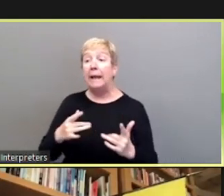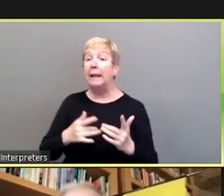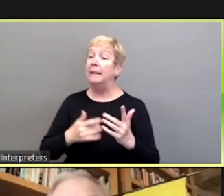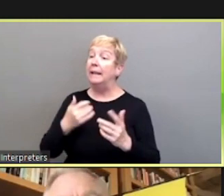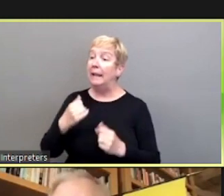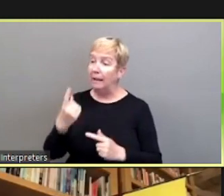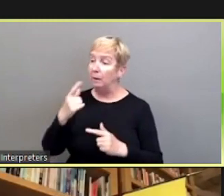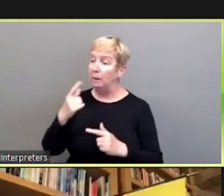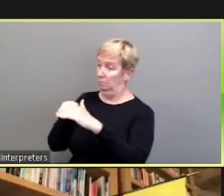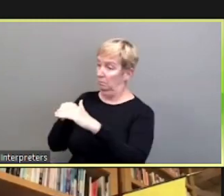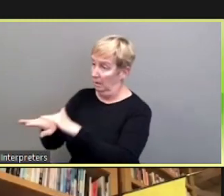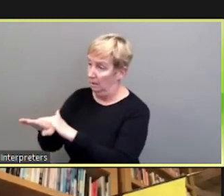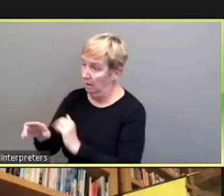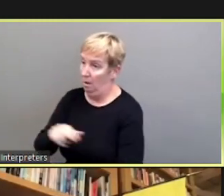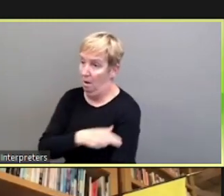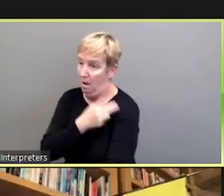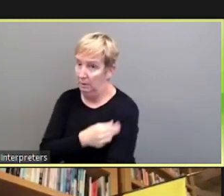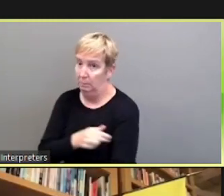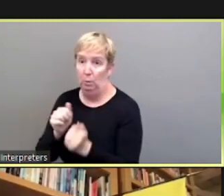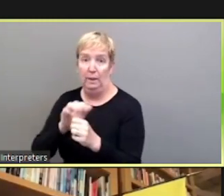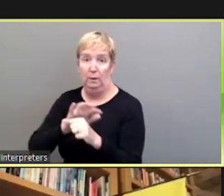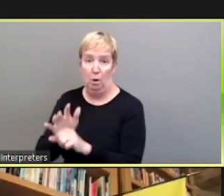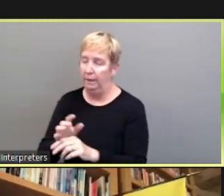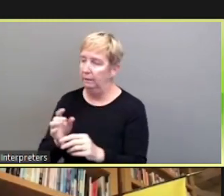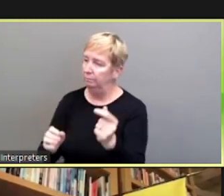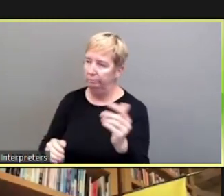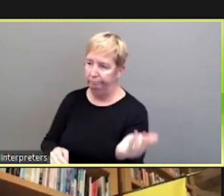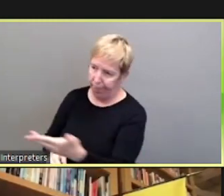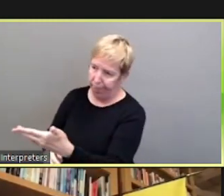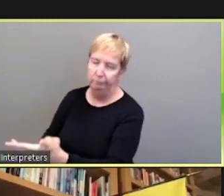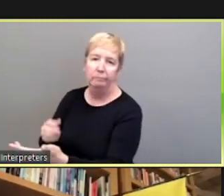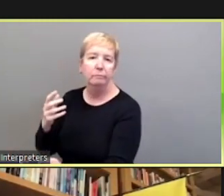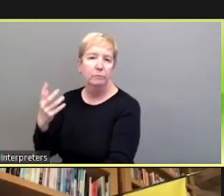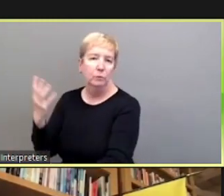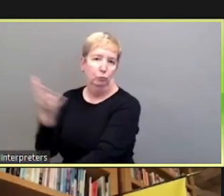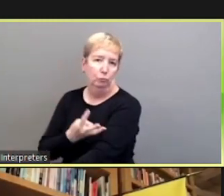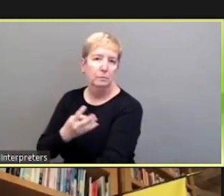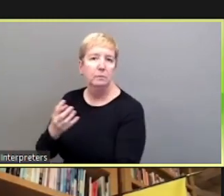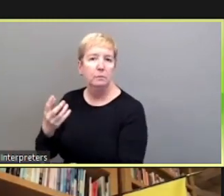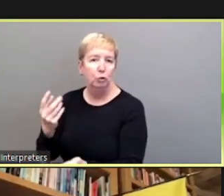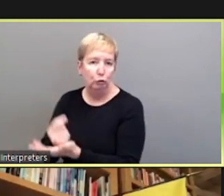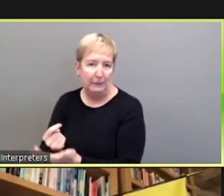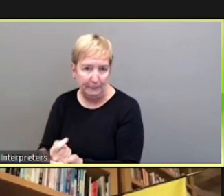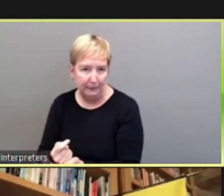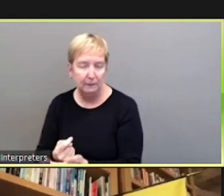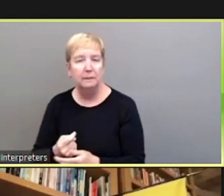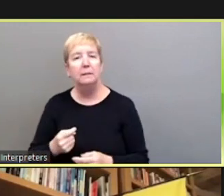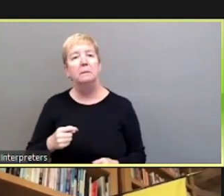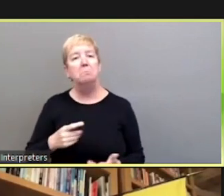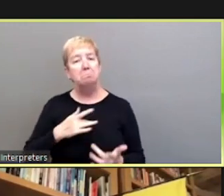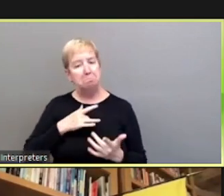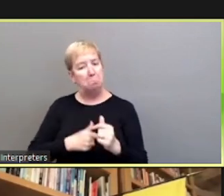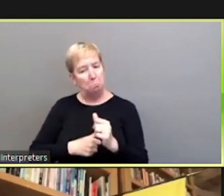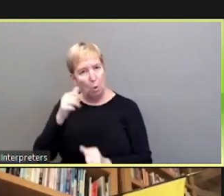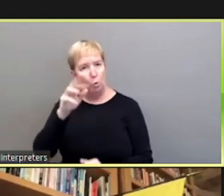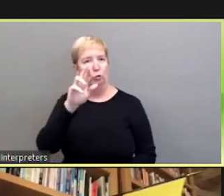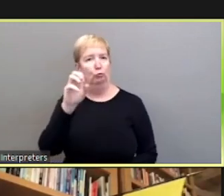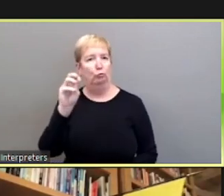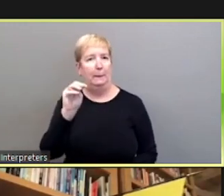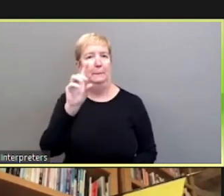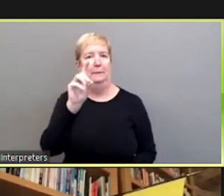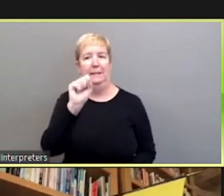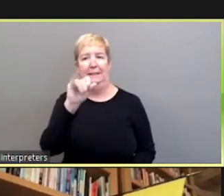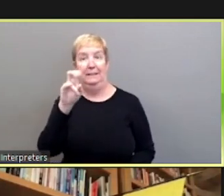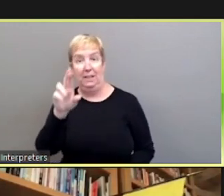of antiviral treatment. Almost all of those are remdesivir. And you can see that our hospital partners have really kicked up